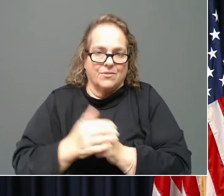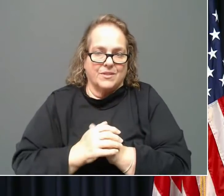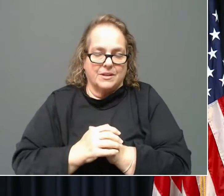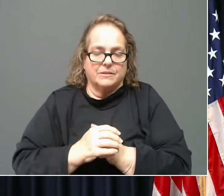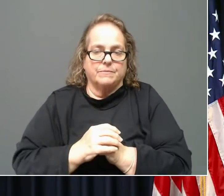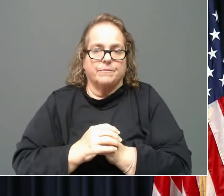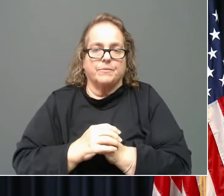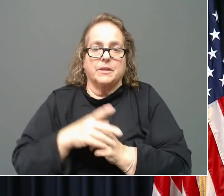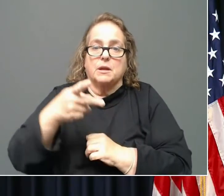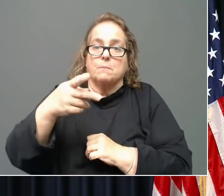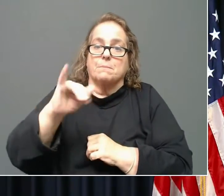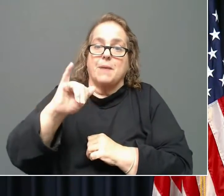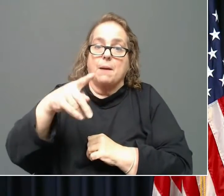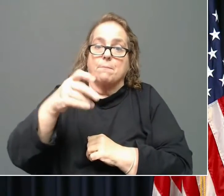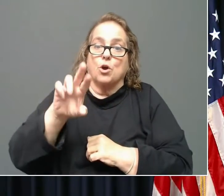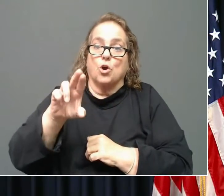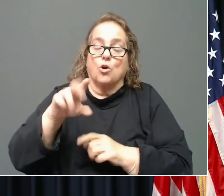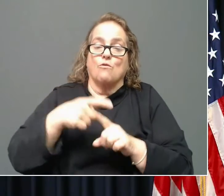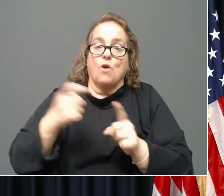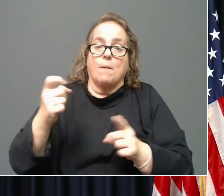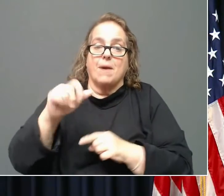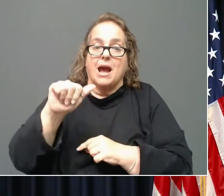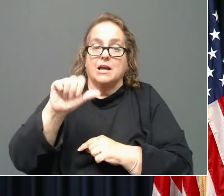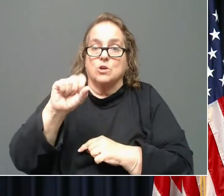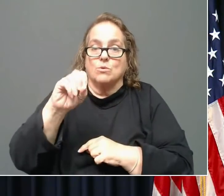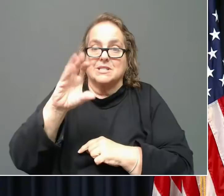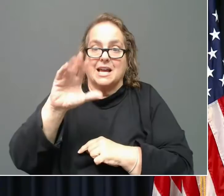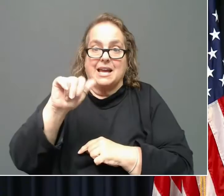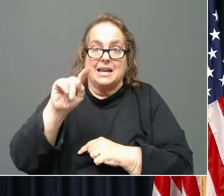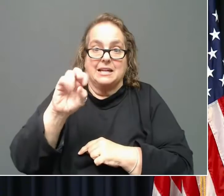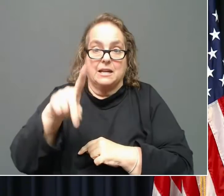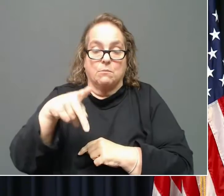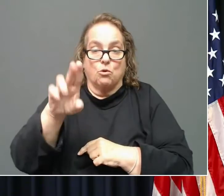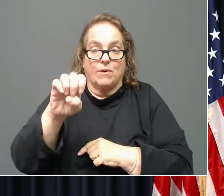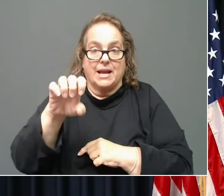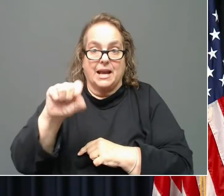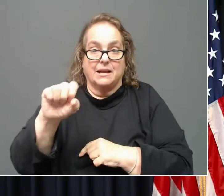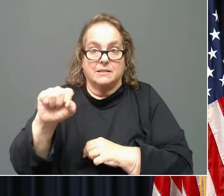Piper Hudspeth Blackburn from the Associated Press.